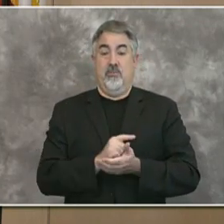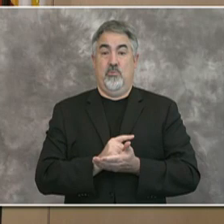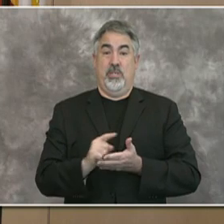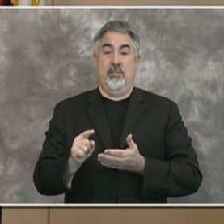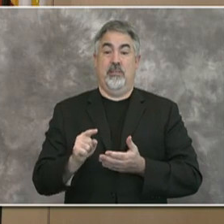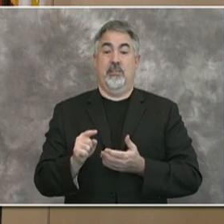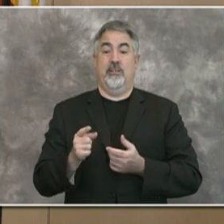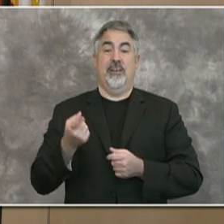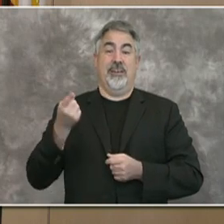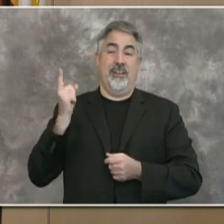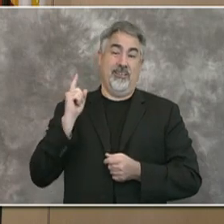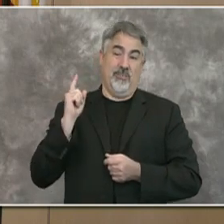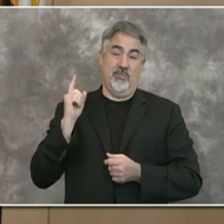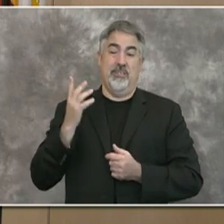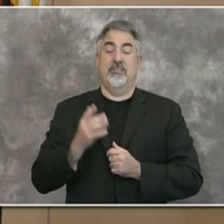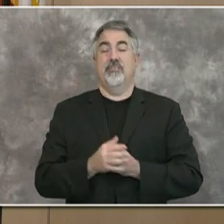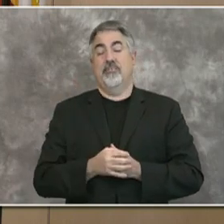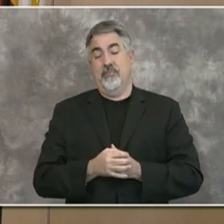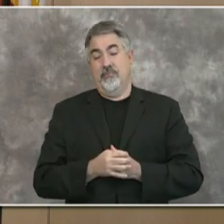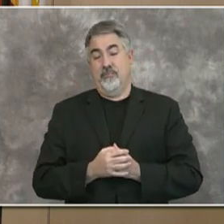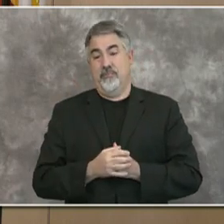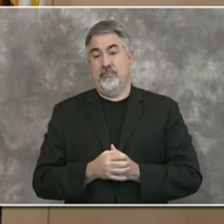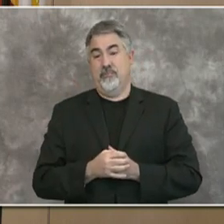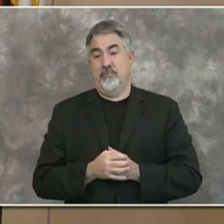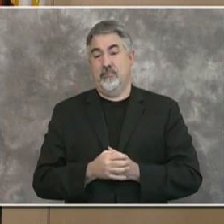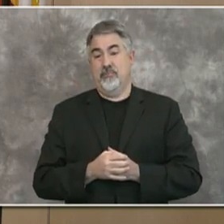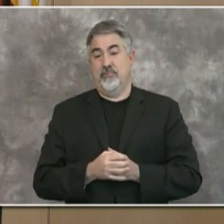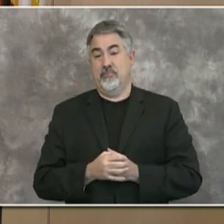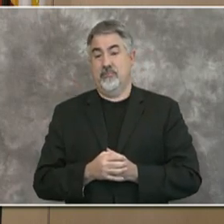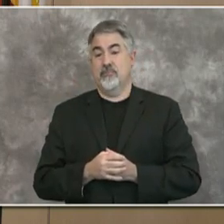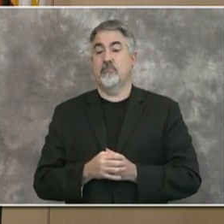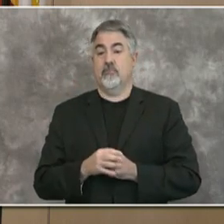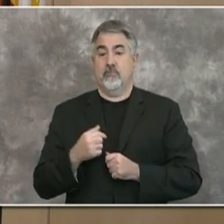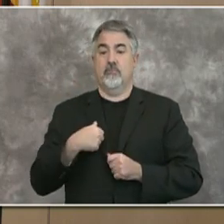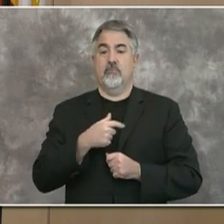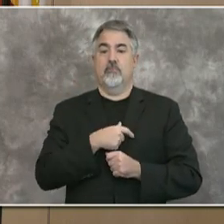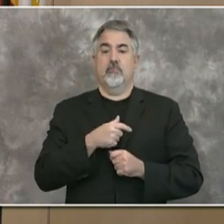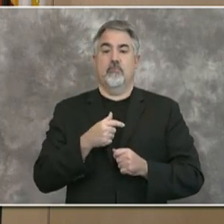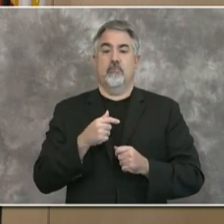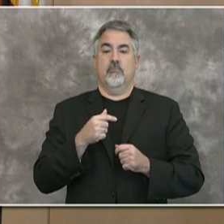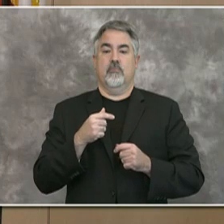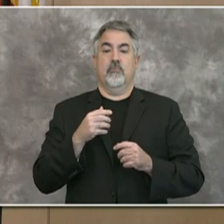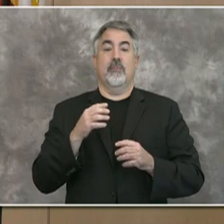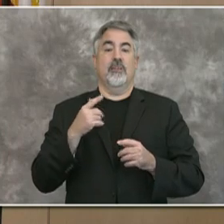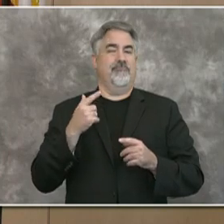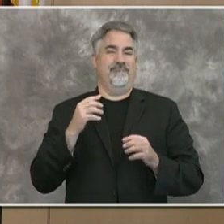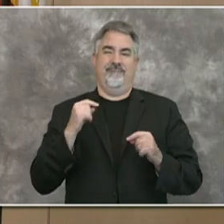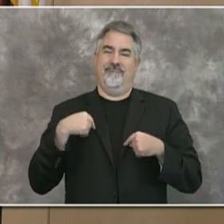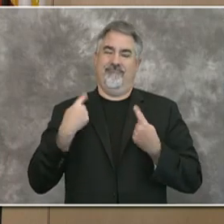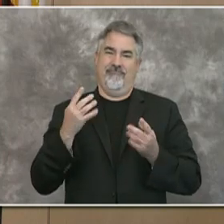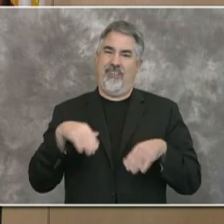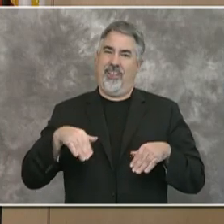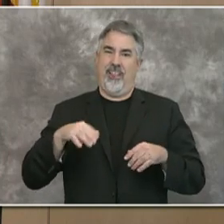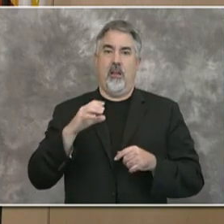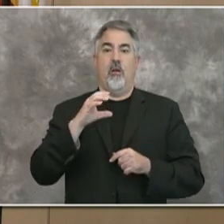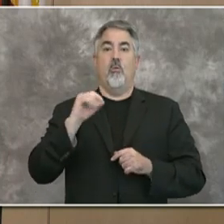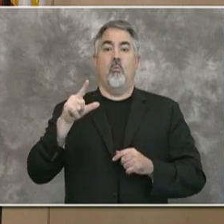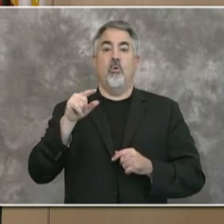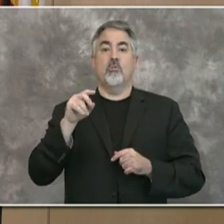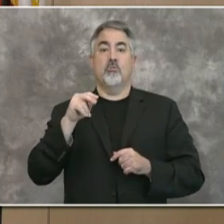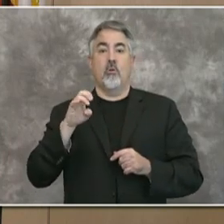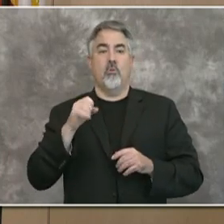the last heat advisory went out, no cool zones are open at this time because the risk